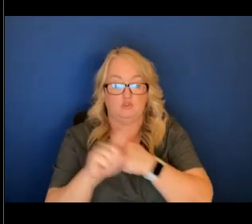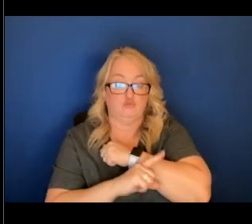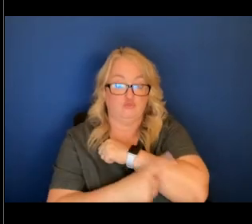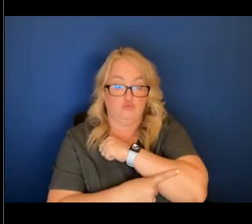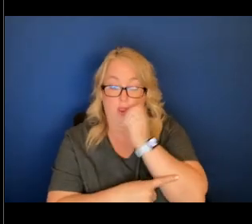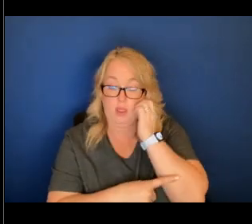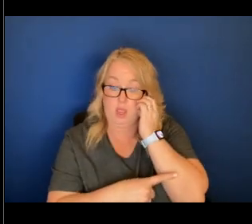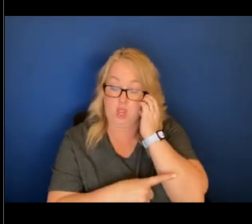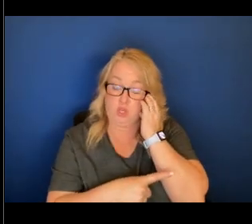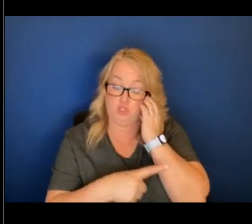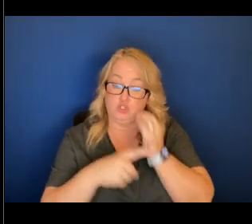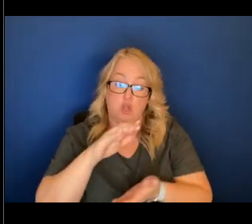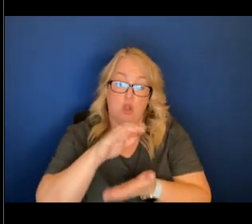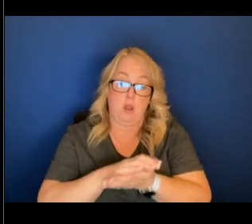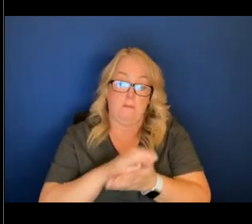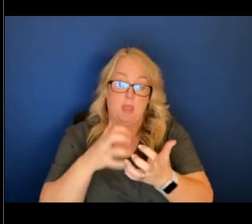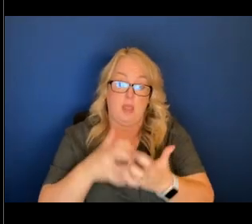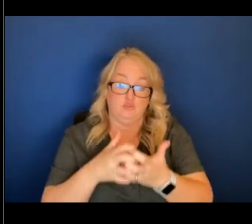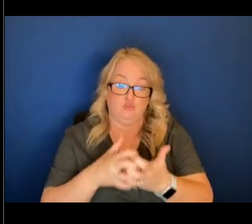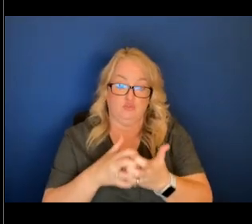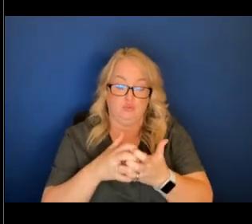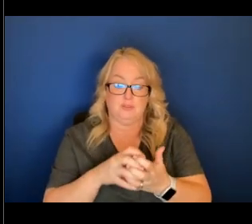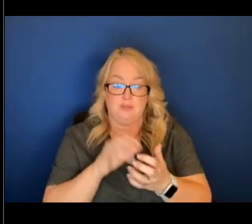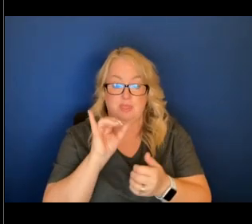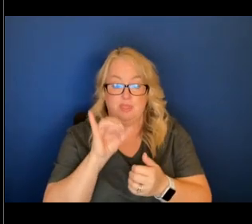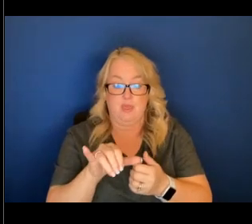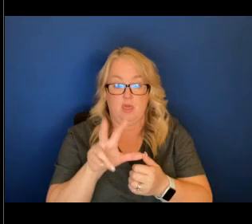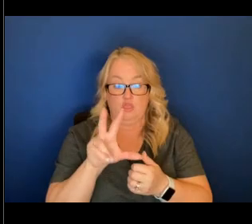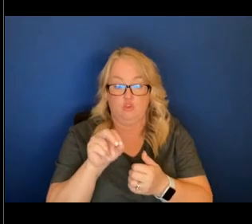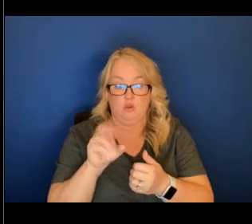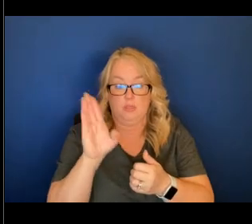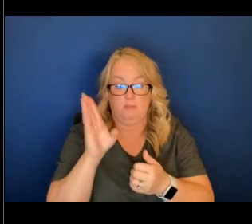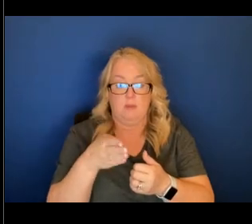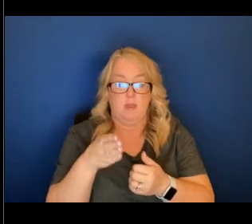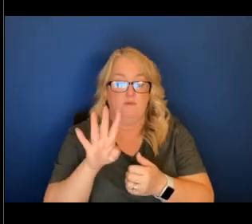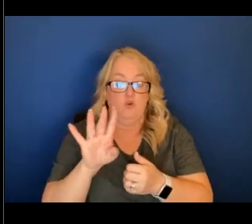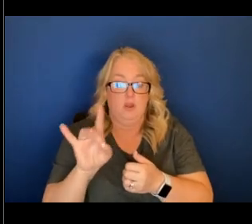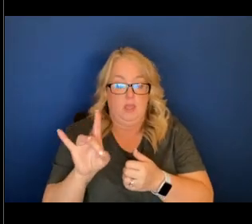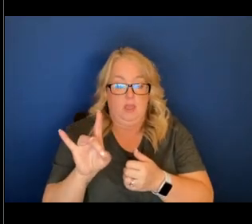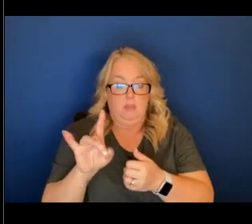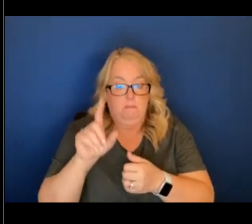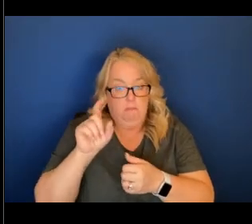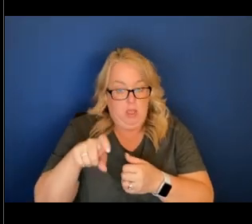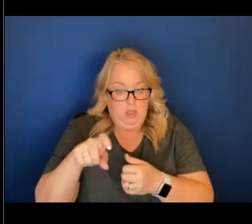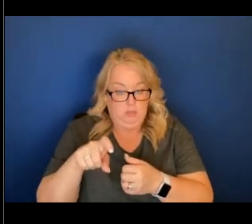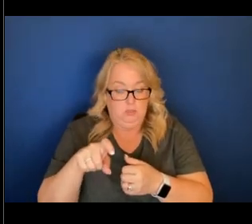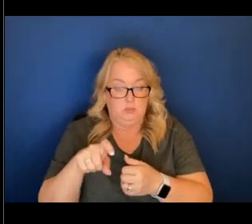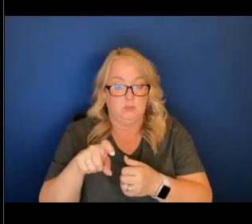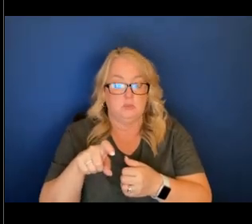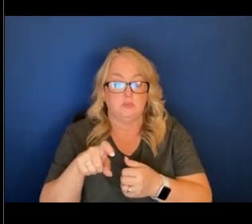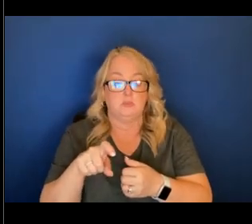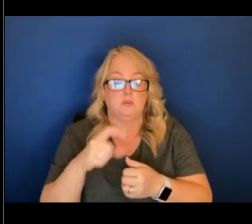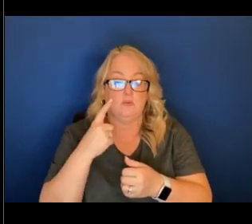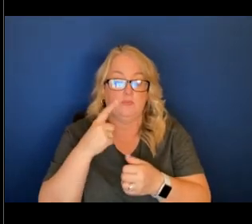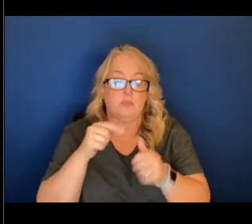required 30 by 48-inch clear floor space area must be positioned for